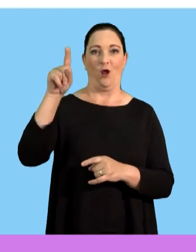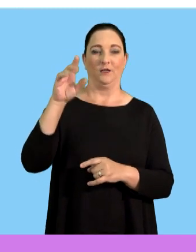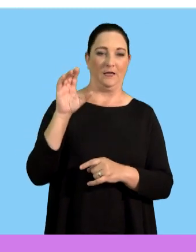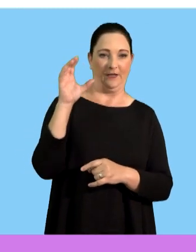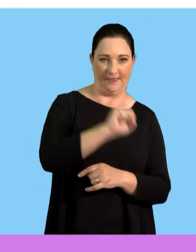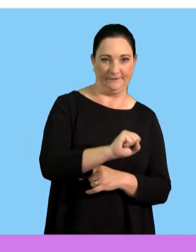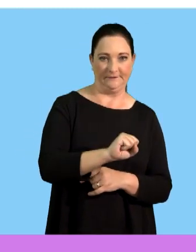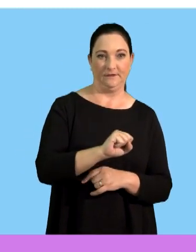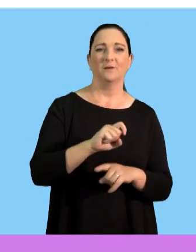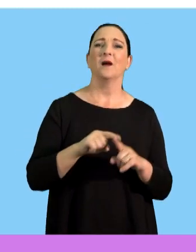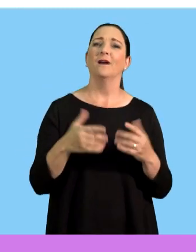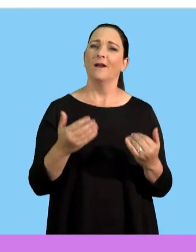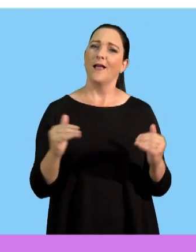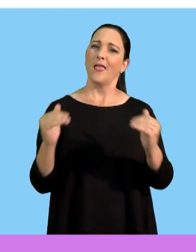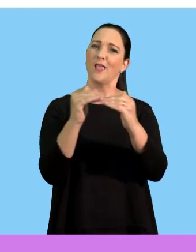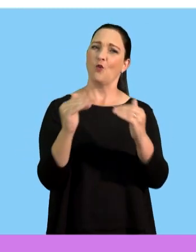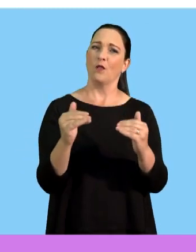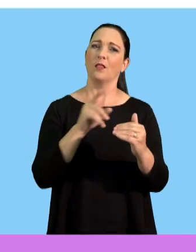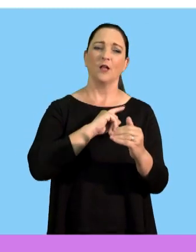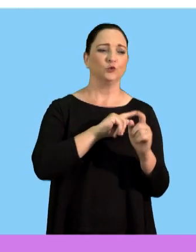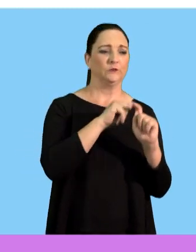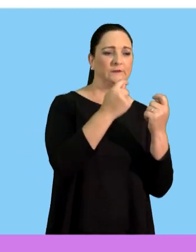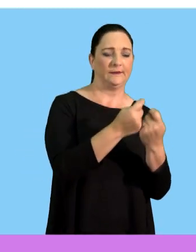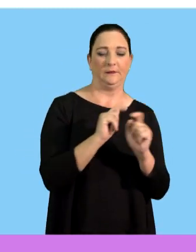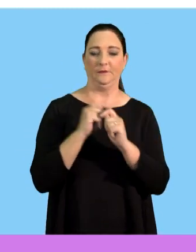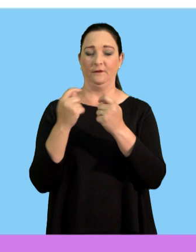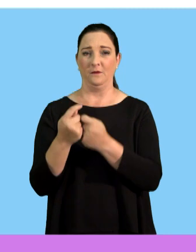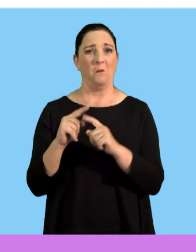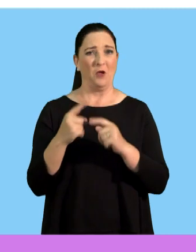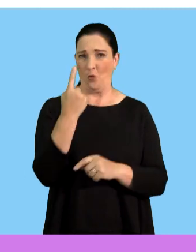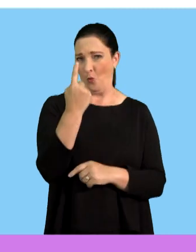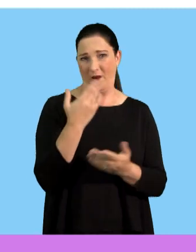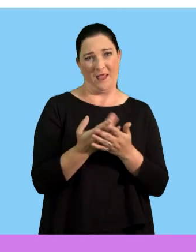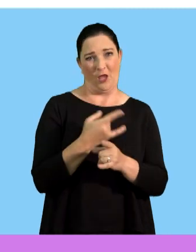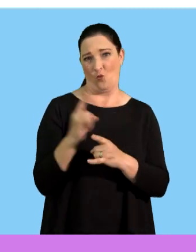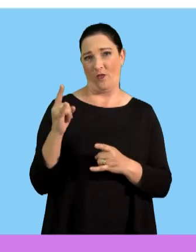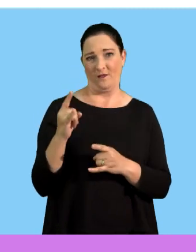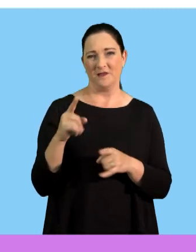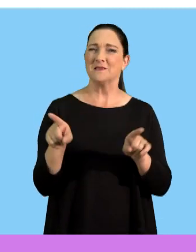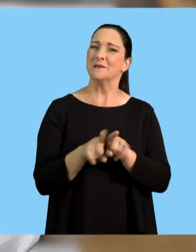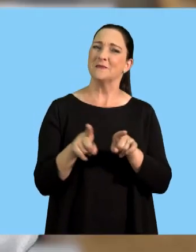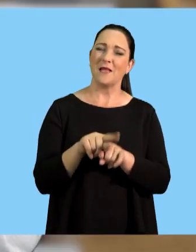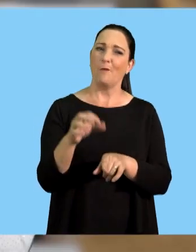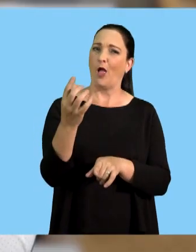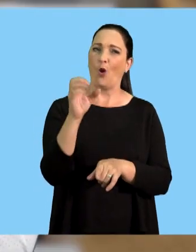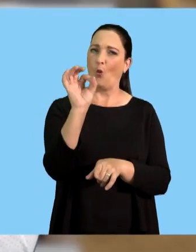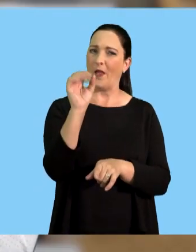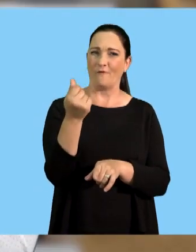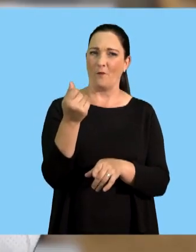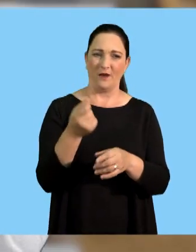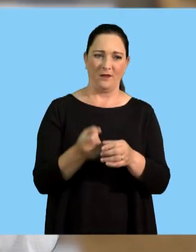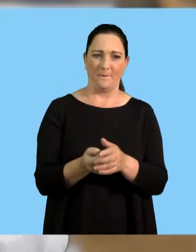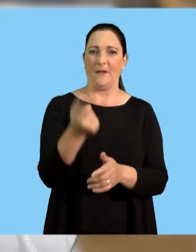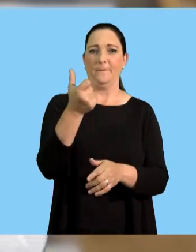Okay, I agree with you. That will be equally likely. Remember, there are two teams. Only one of the two can win. It's like flipping a coin,